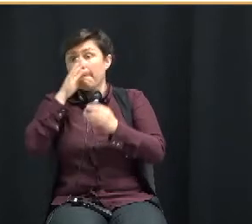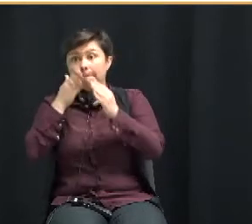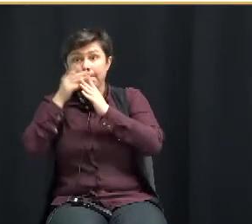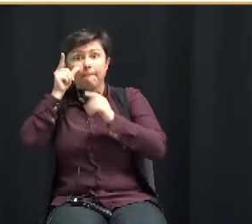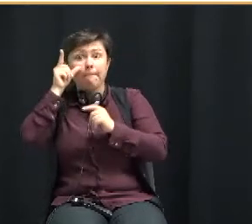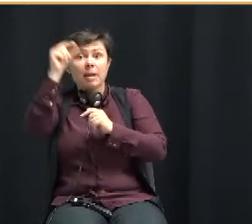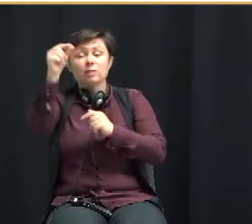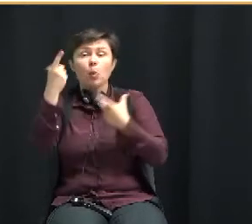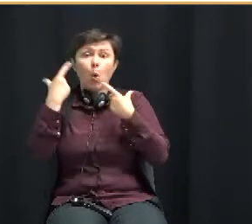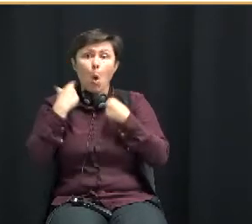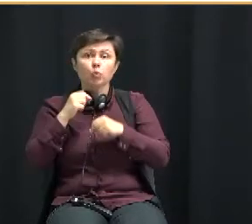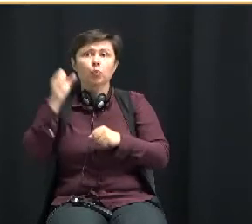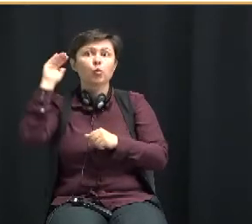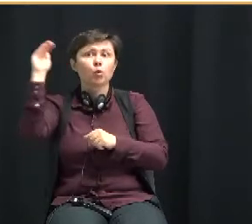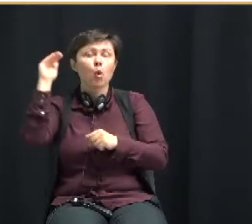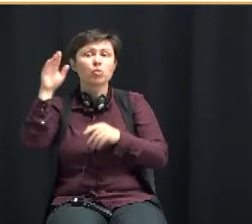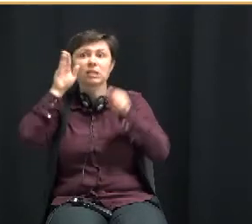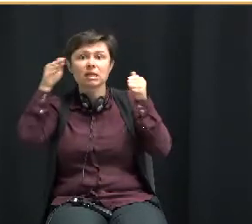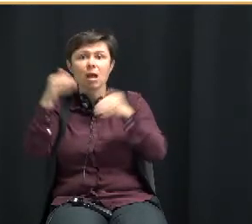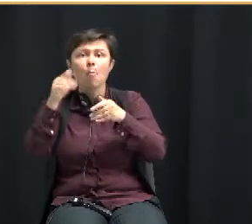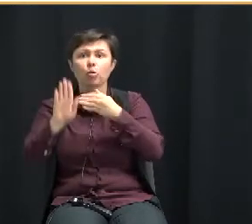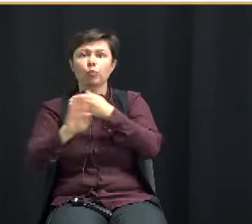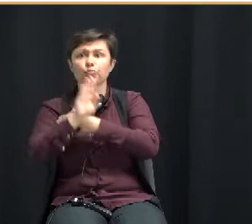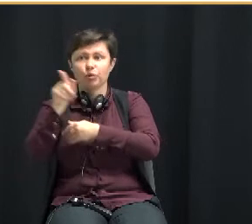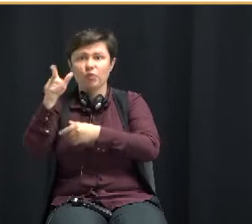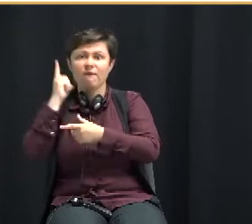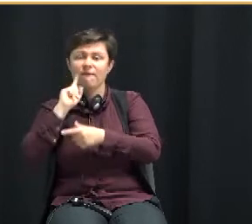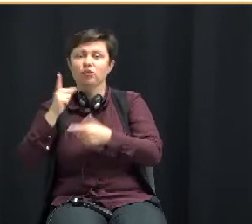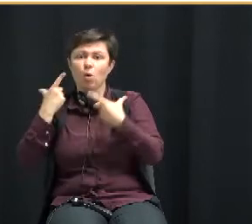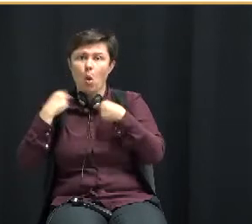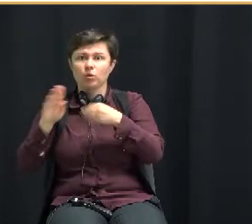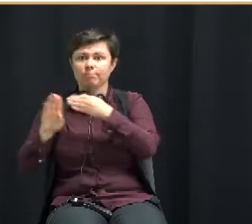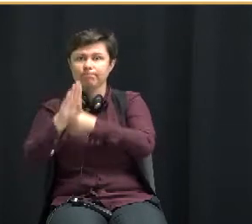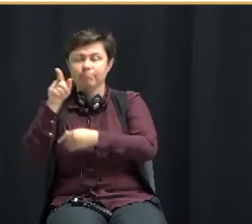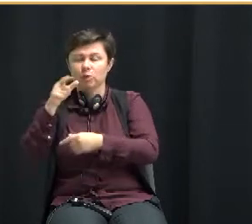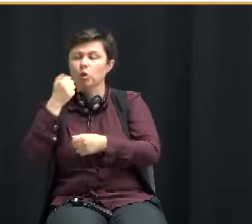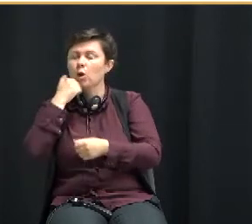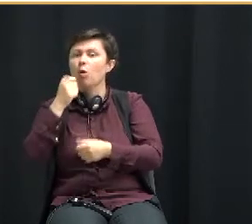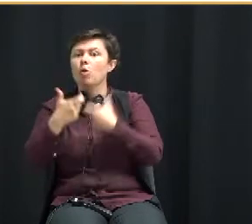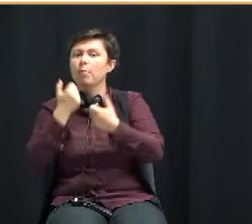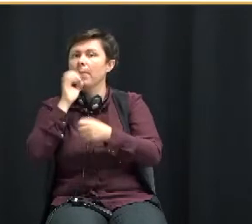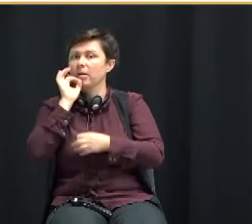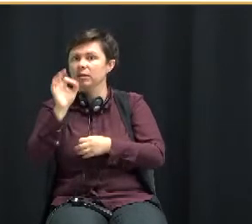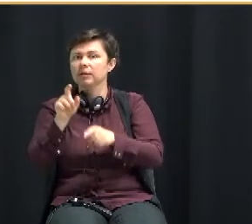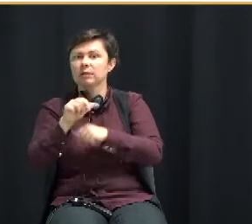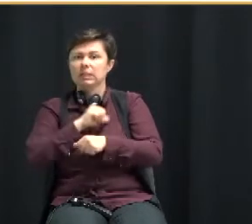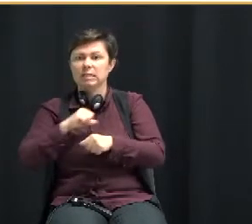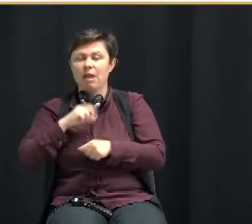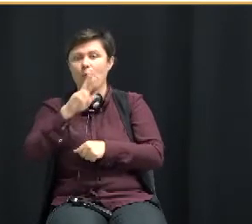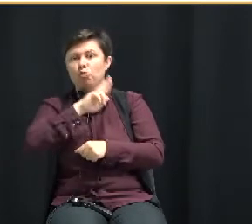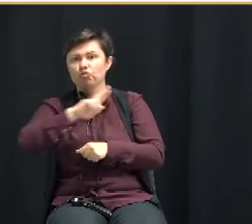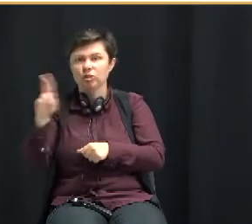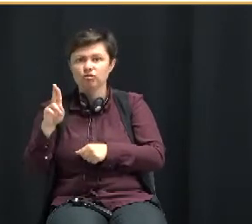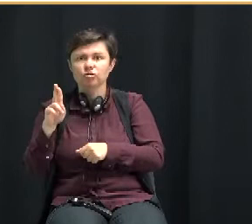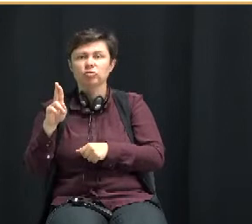people exist, but from the perspective of adults with autism, well, they very often present their problems, they have